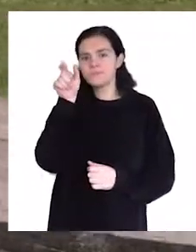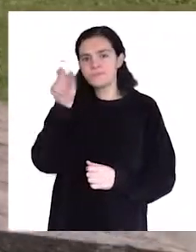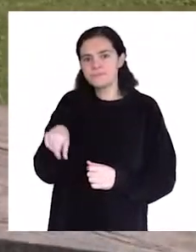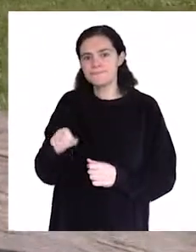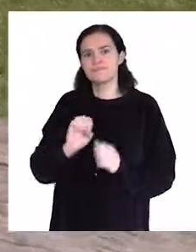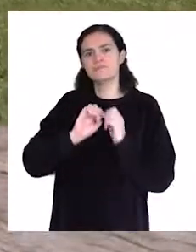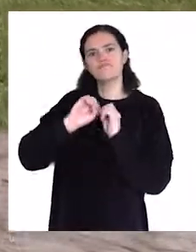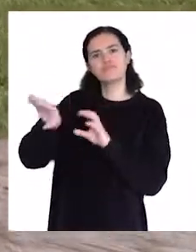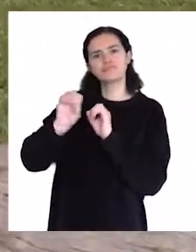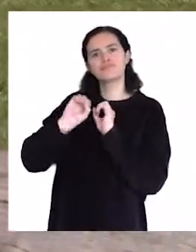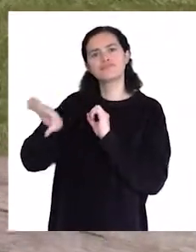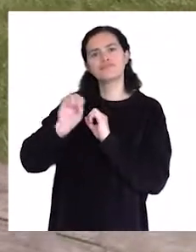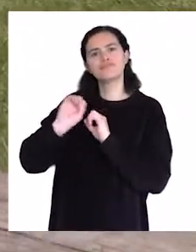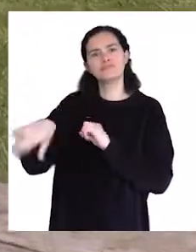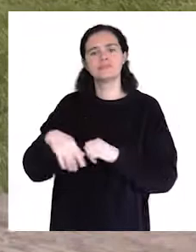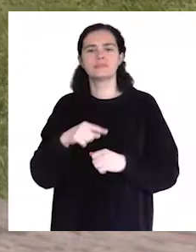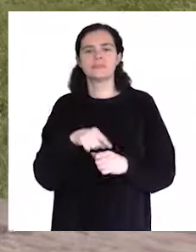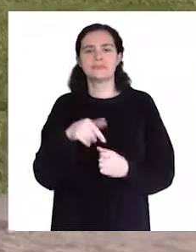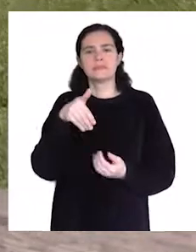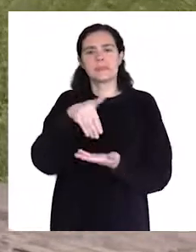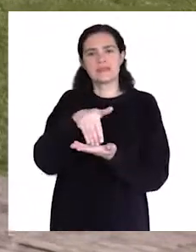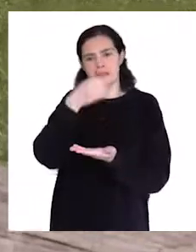Olafur has dispatched in the